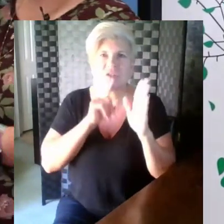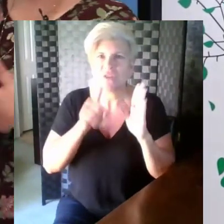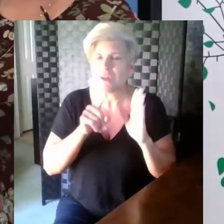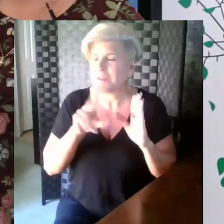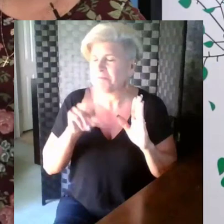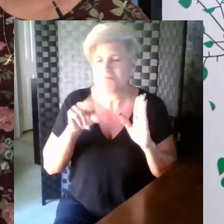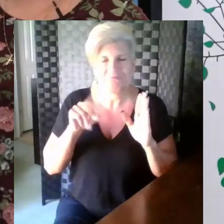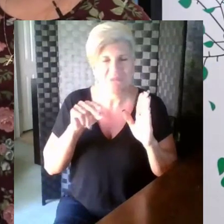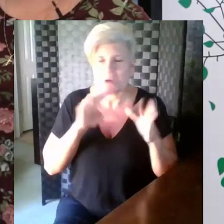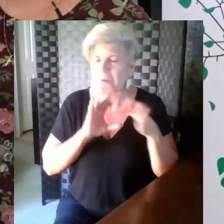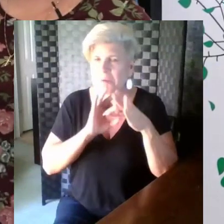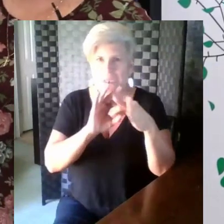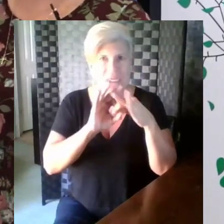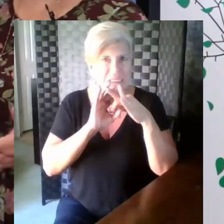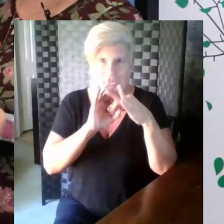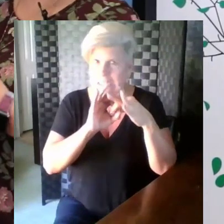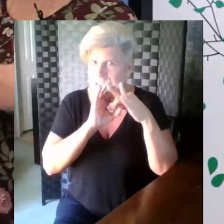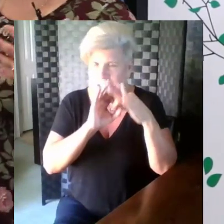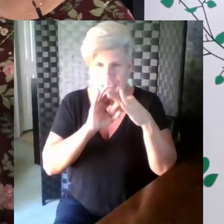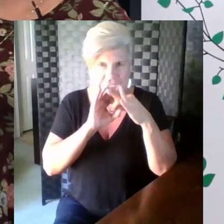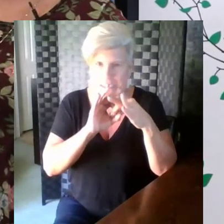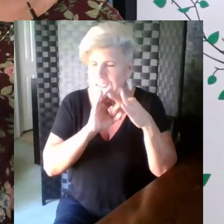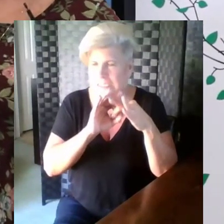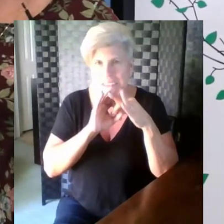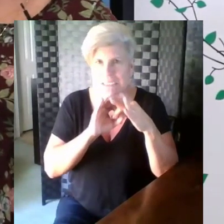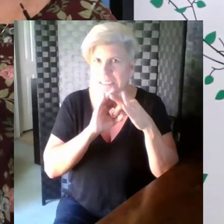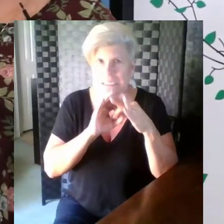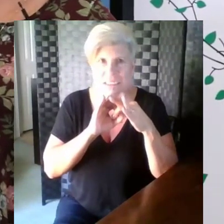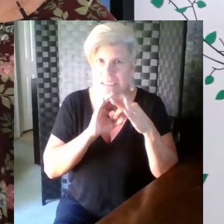B. How many pictures there are is